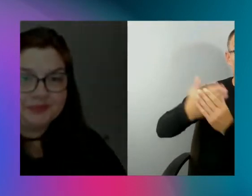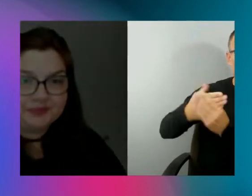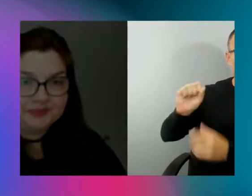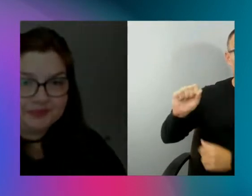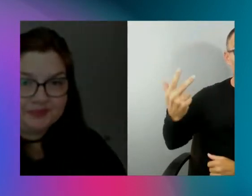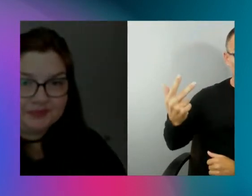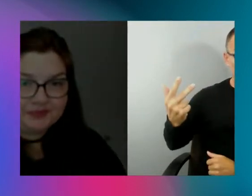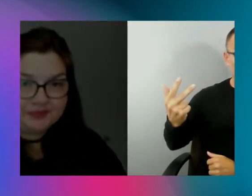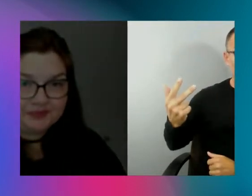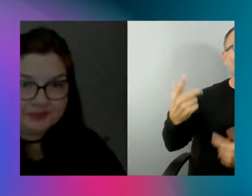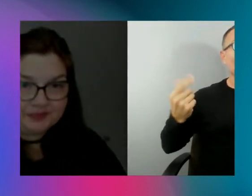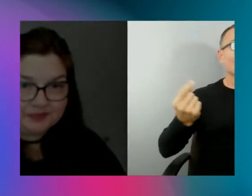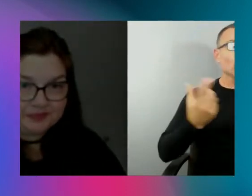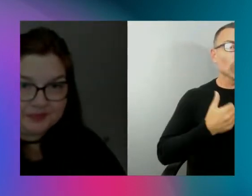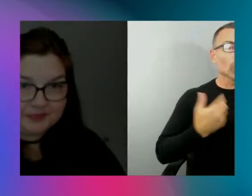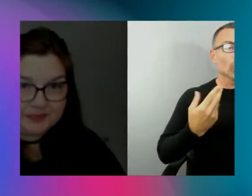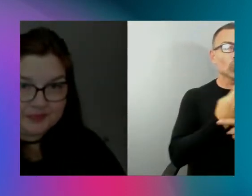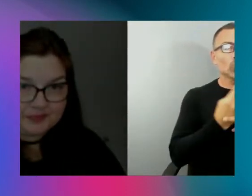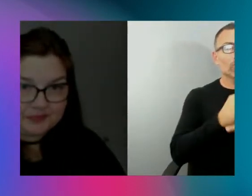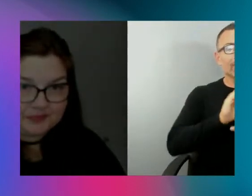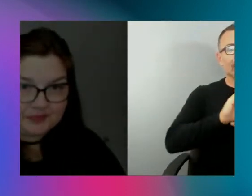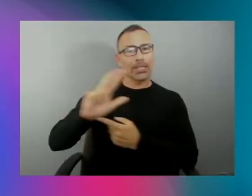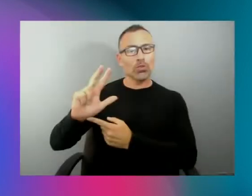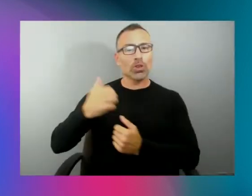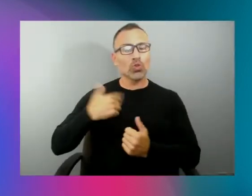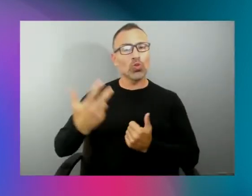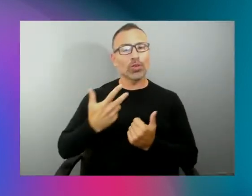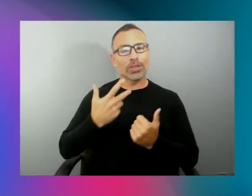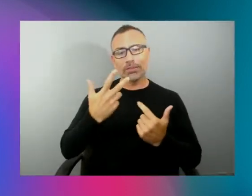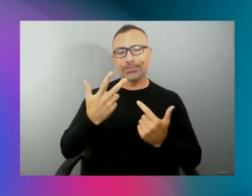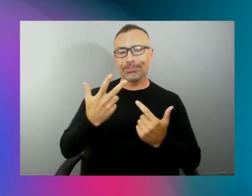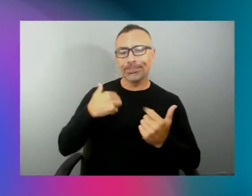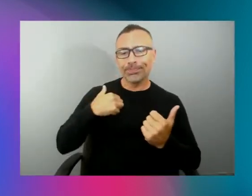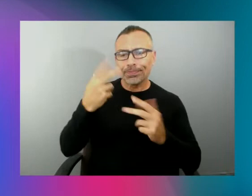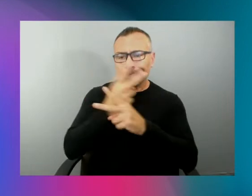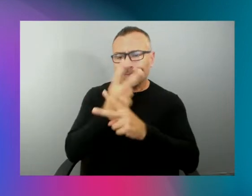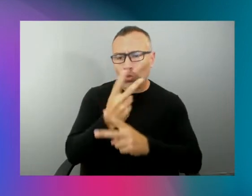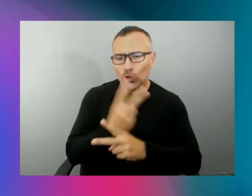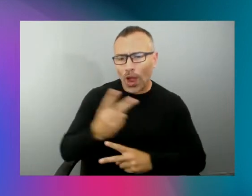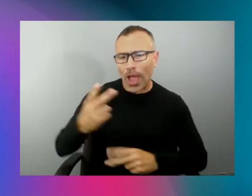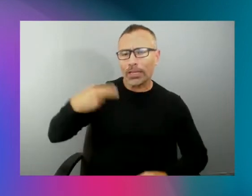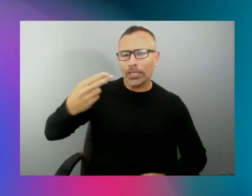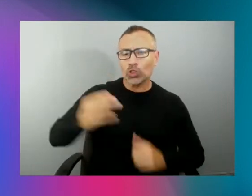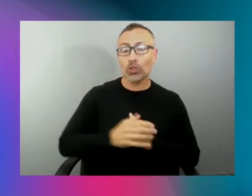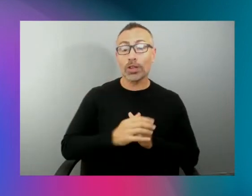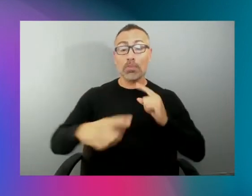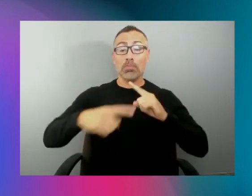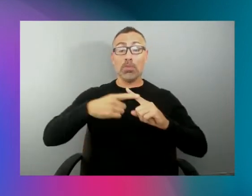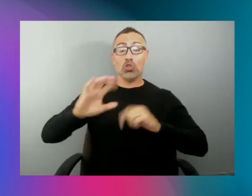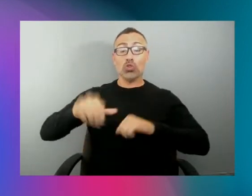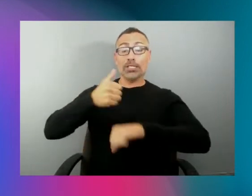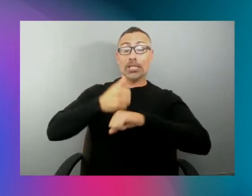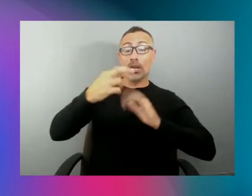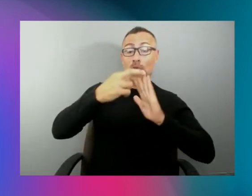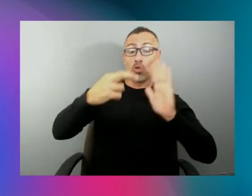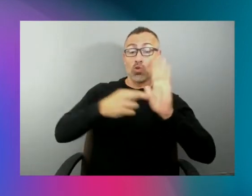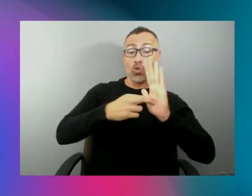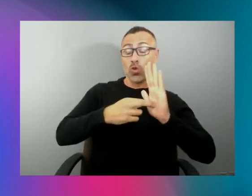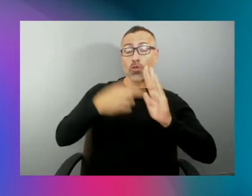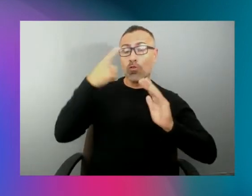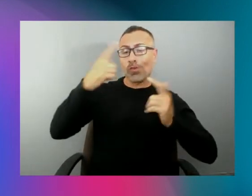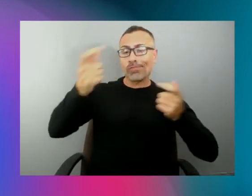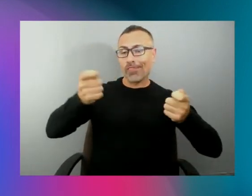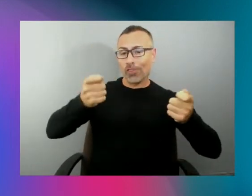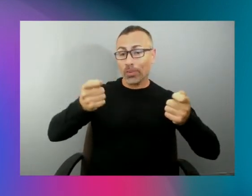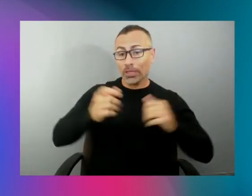each resource, Okay. right? And then, as I said, you can create a config rule for a governance kind of a thing. And then the next one is,